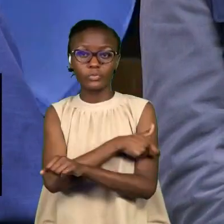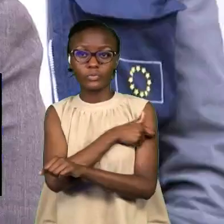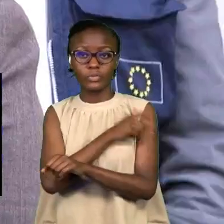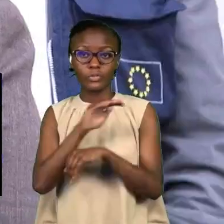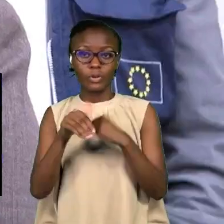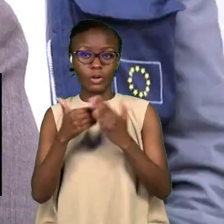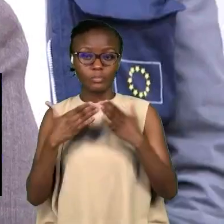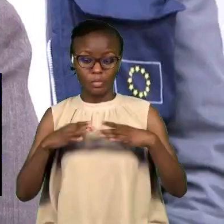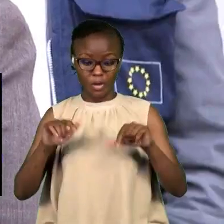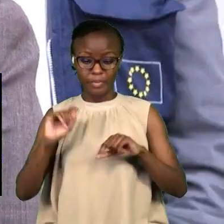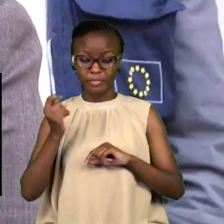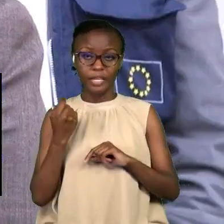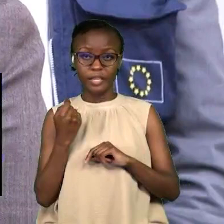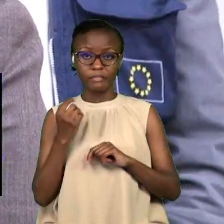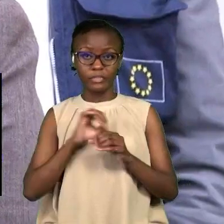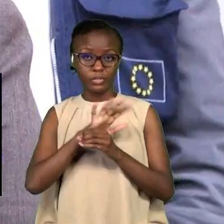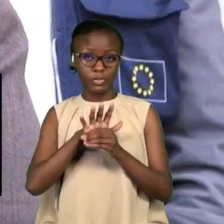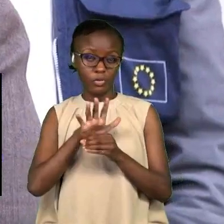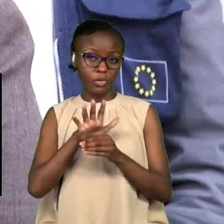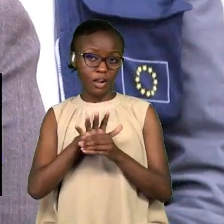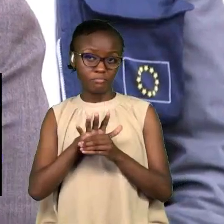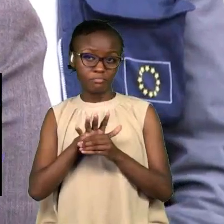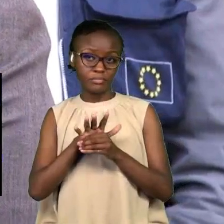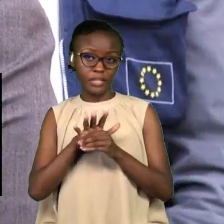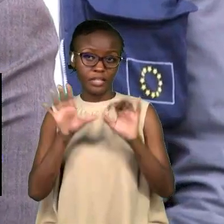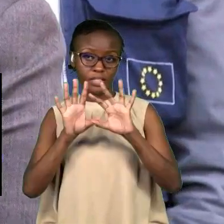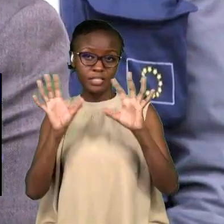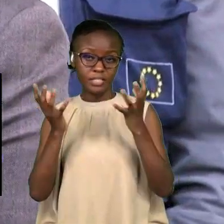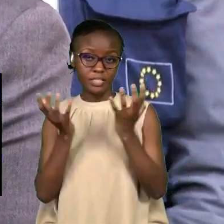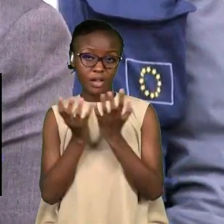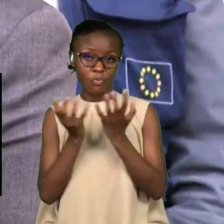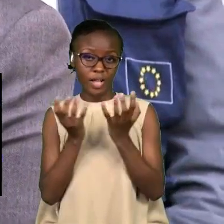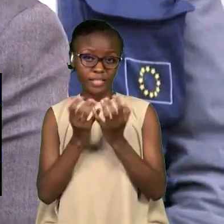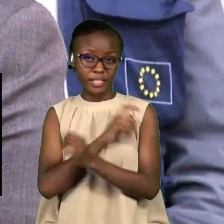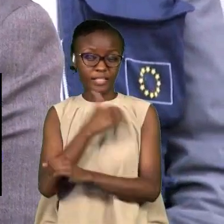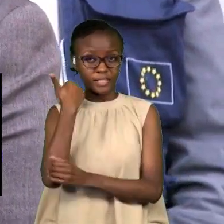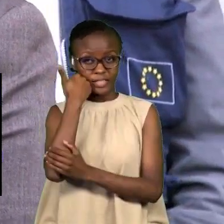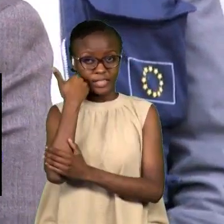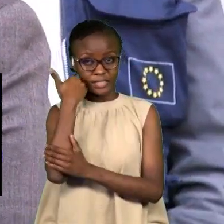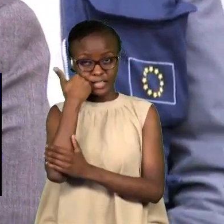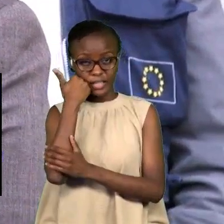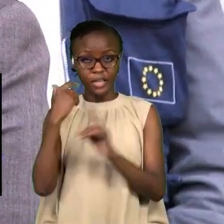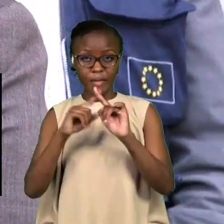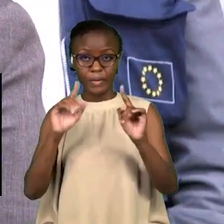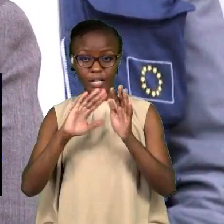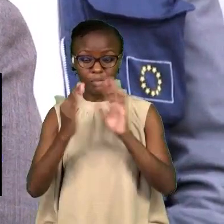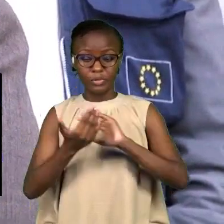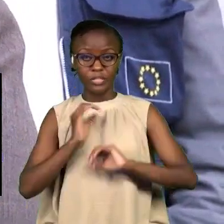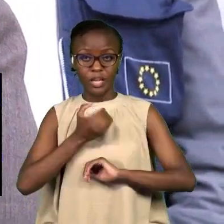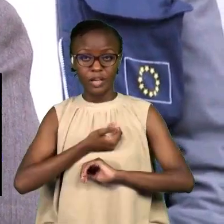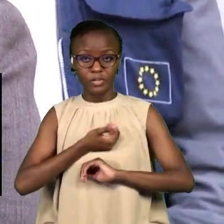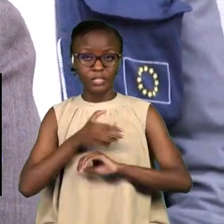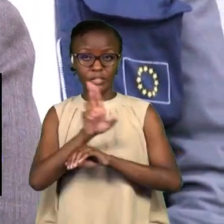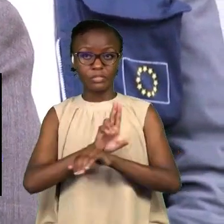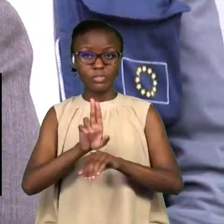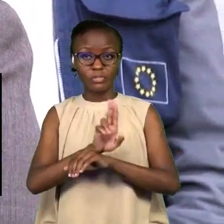Kenya. COVID-19 is a global pandemic, and the only approach that we have to use